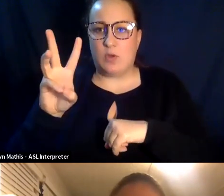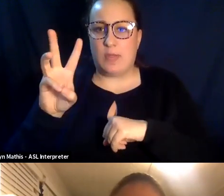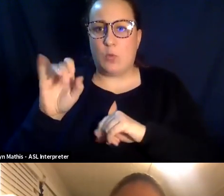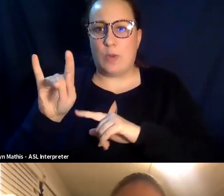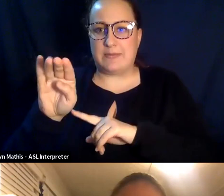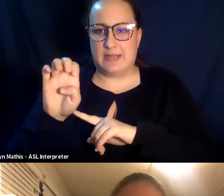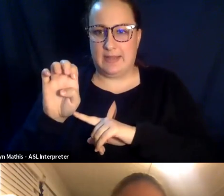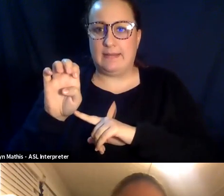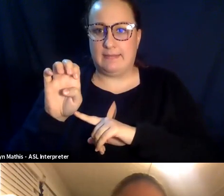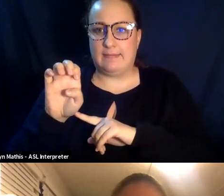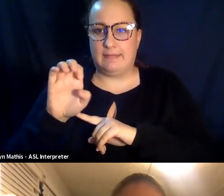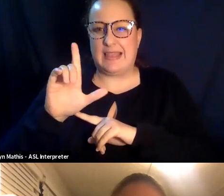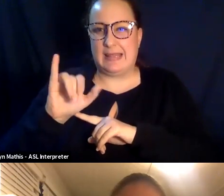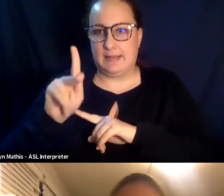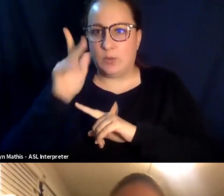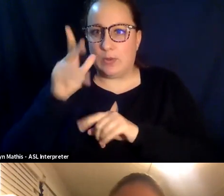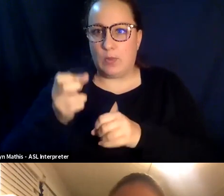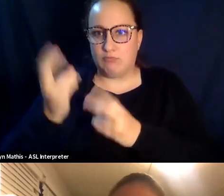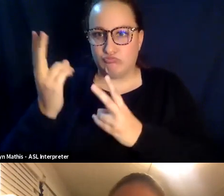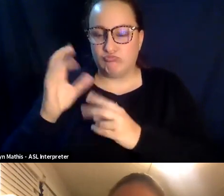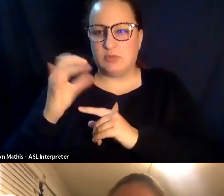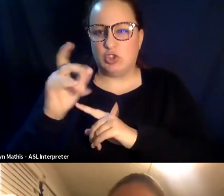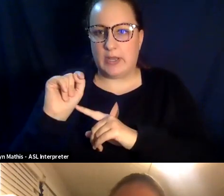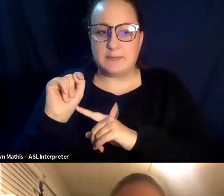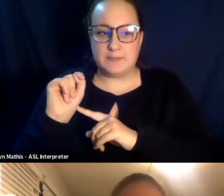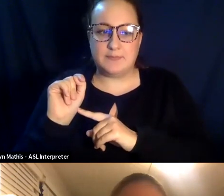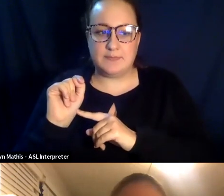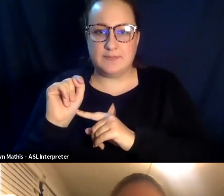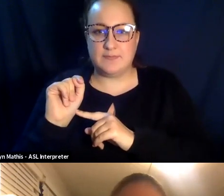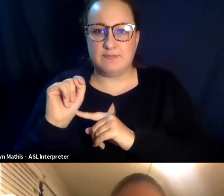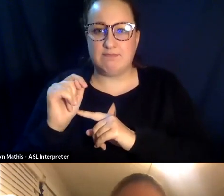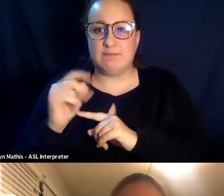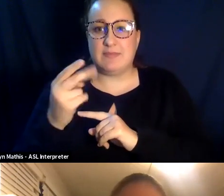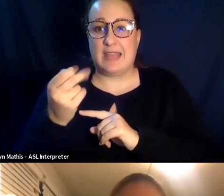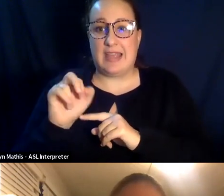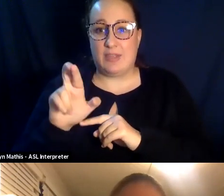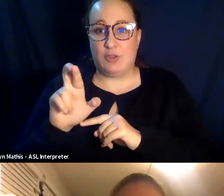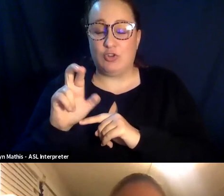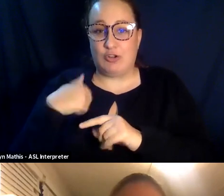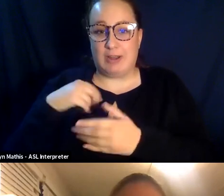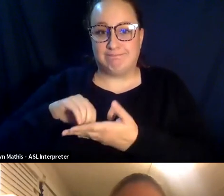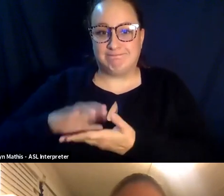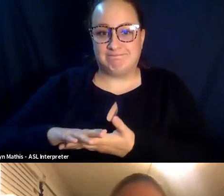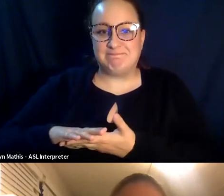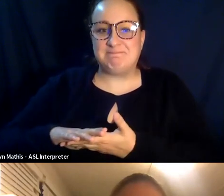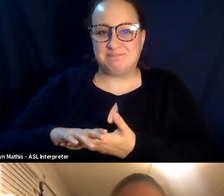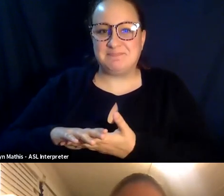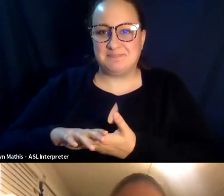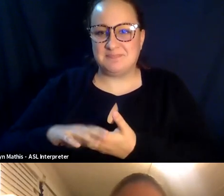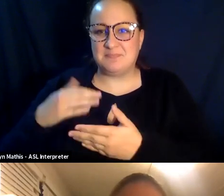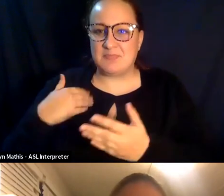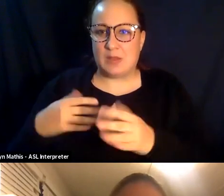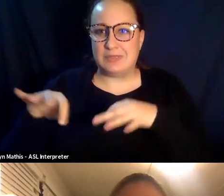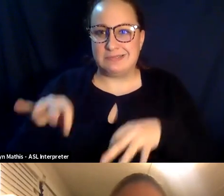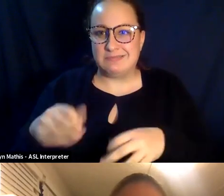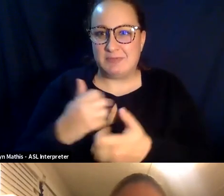that in the chat itself. Heather, I took a few notes. Okay. As I was going through and